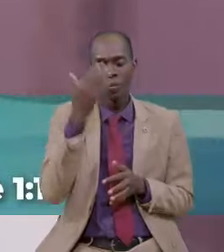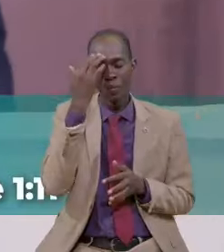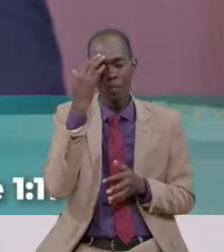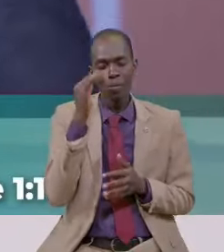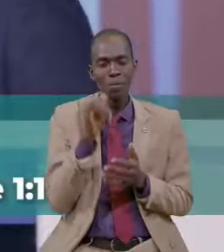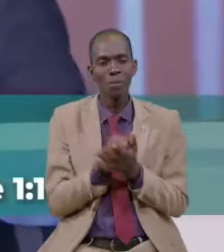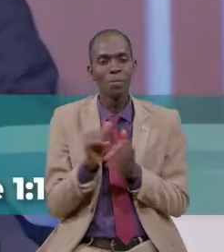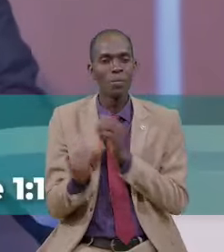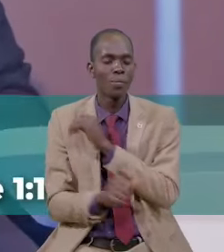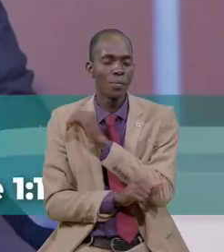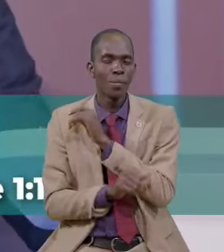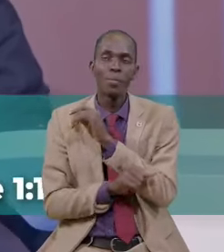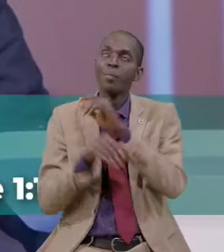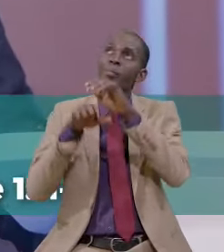heaven.